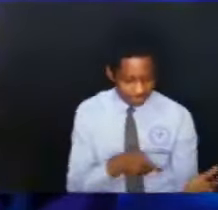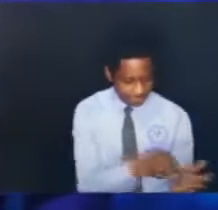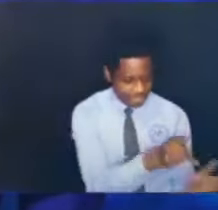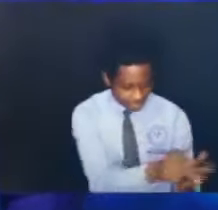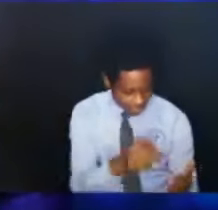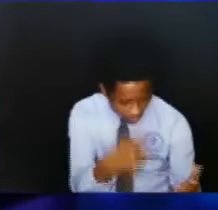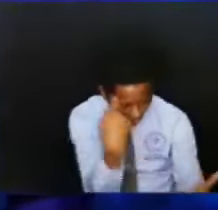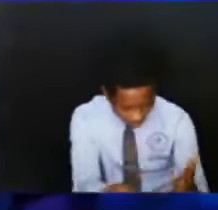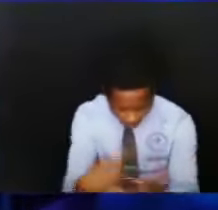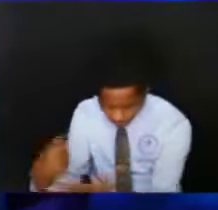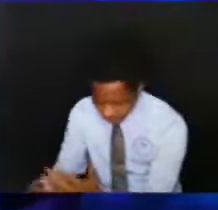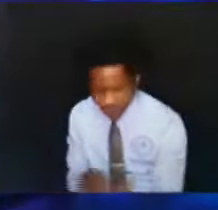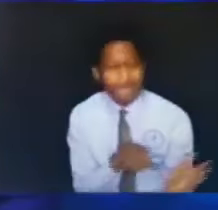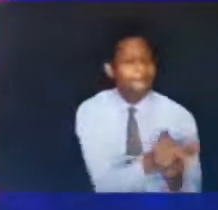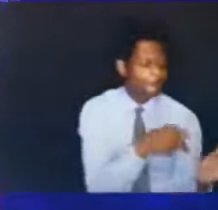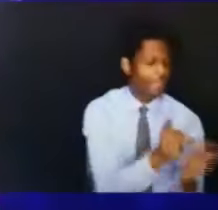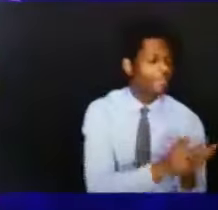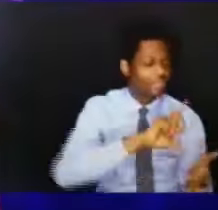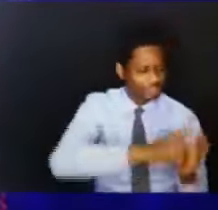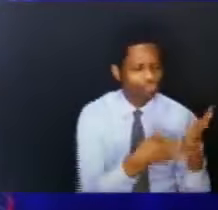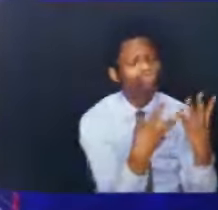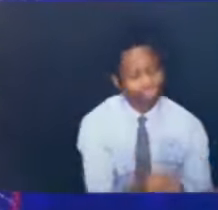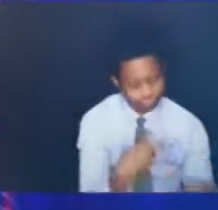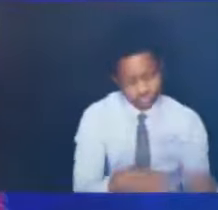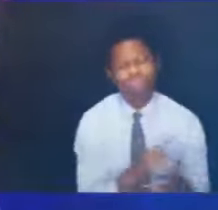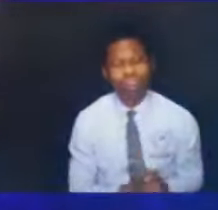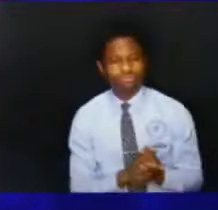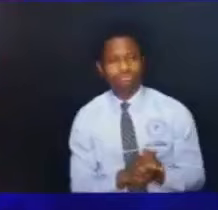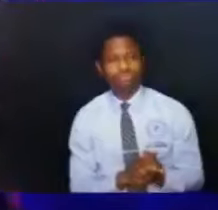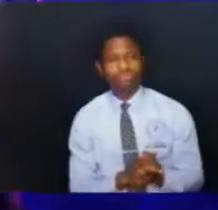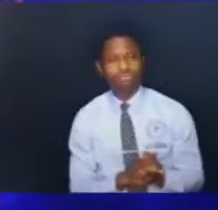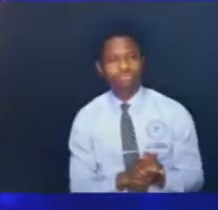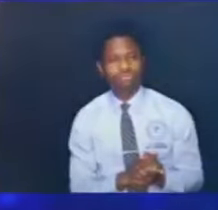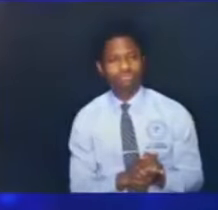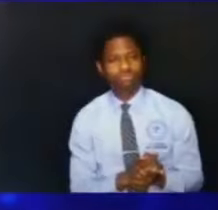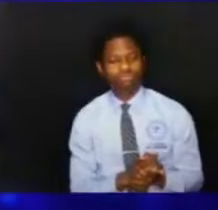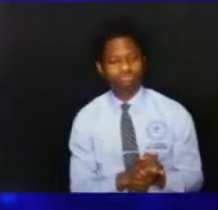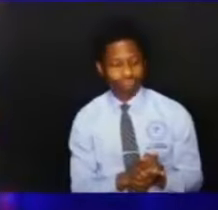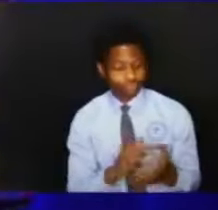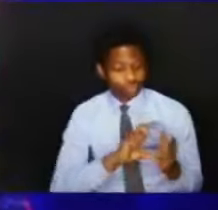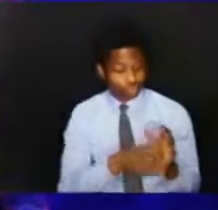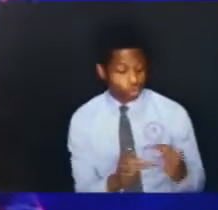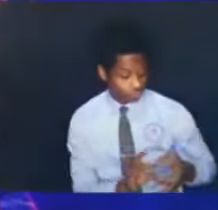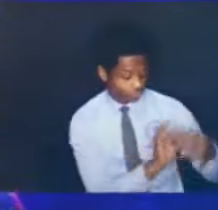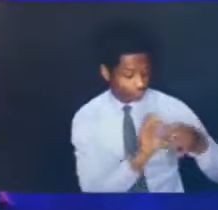compensation but reconciliation and restitution are products of genuine